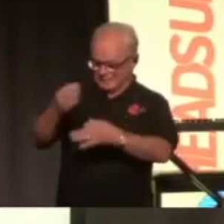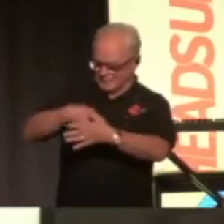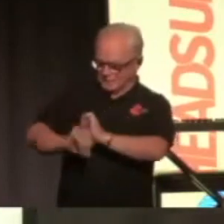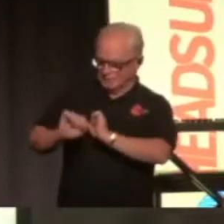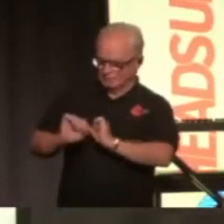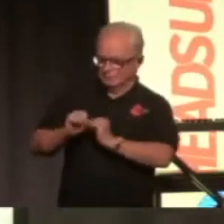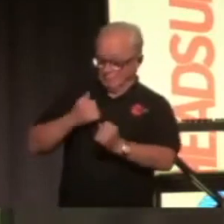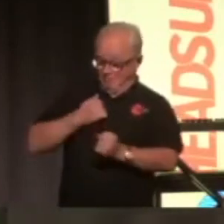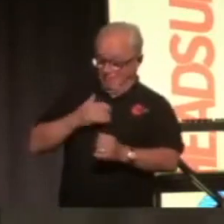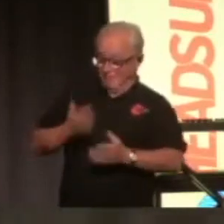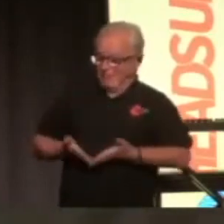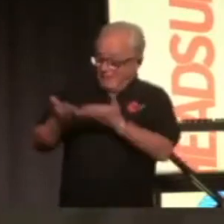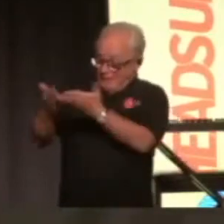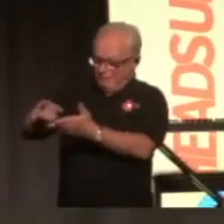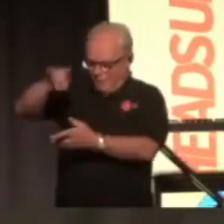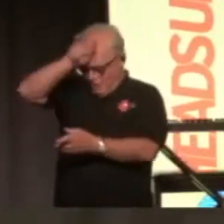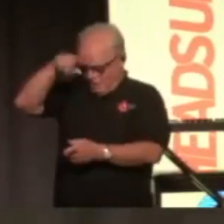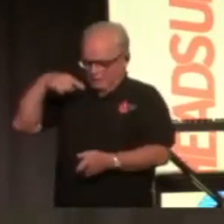to his lies.